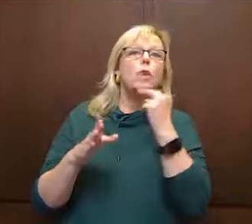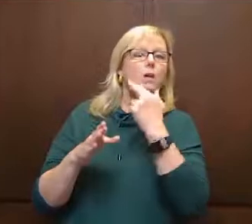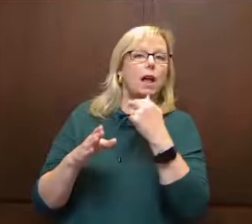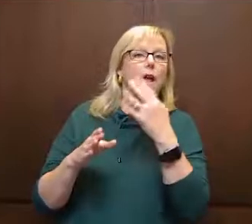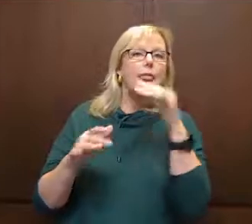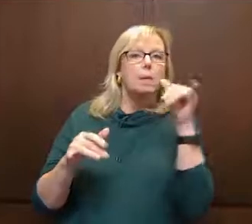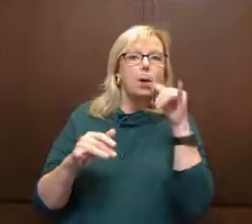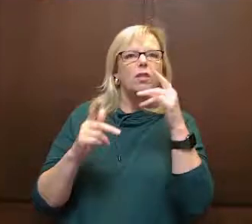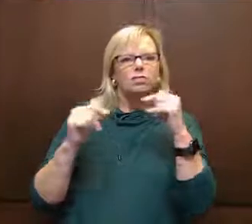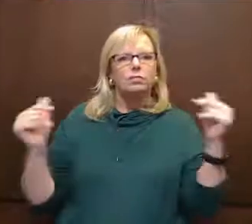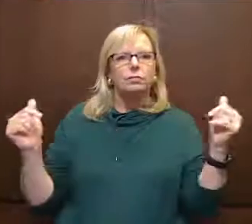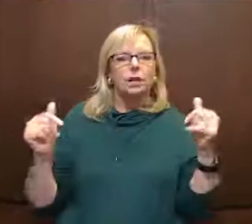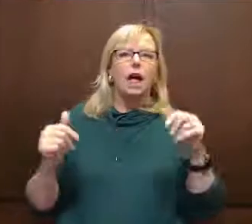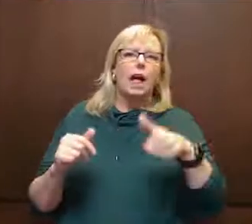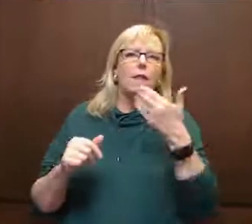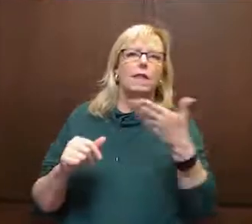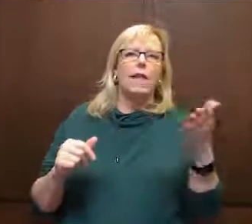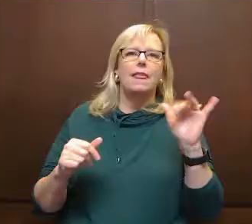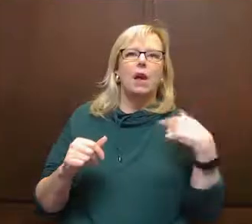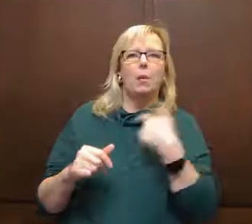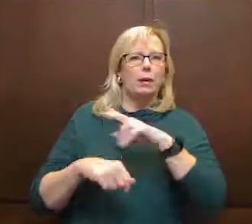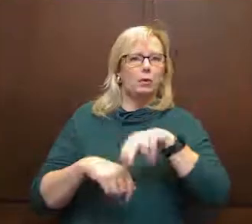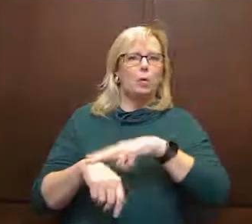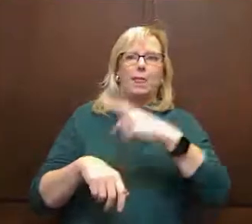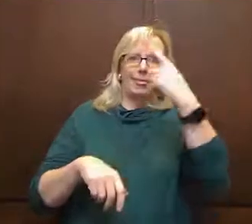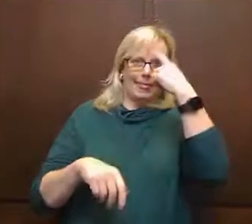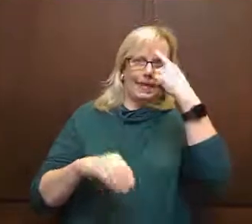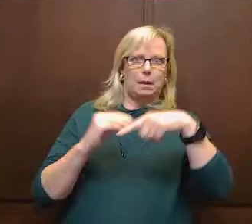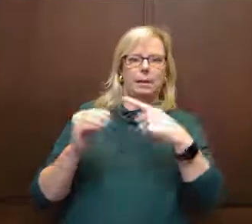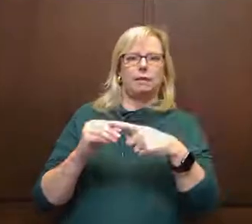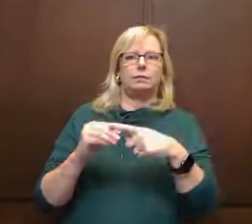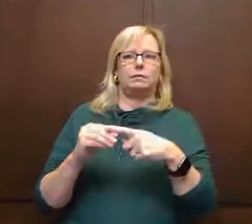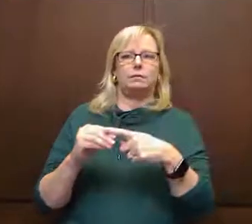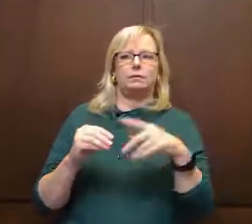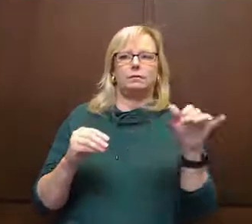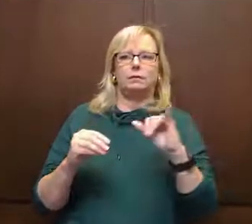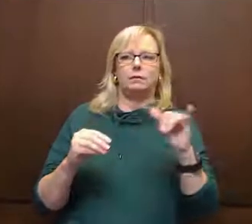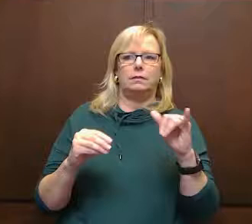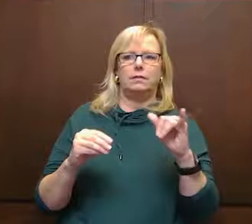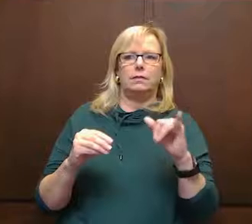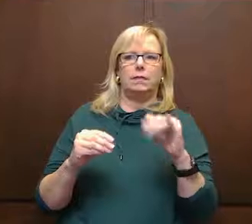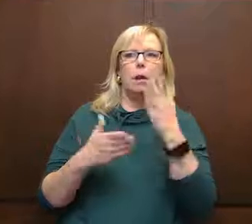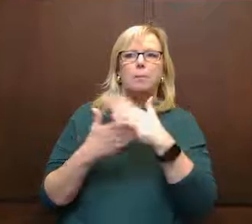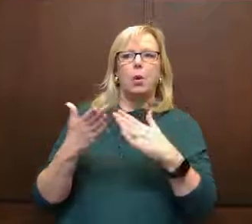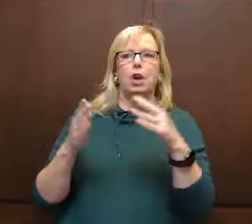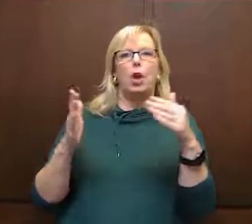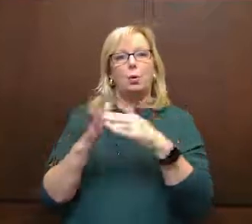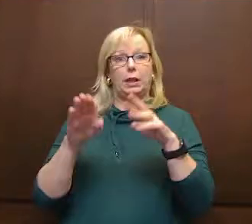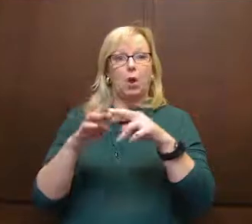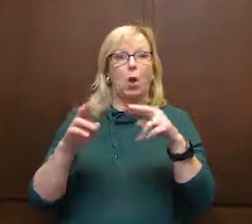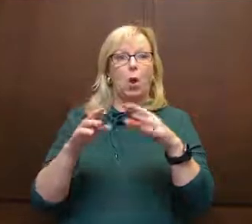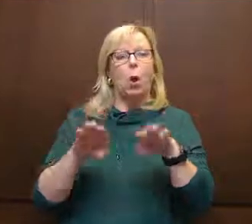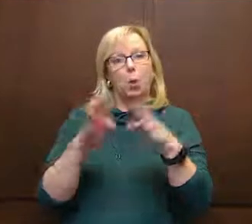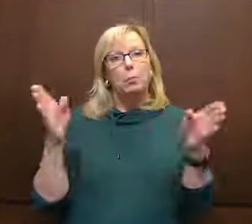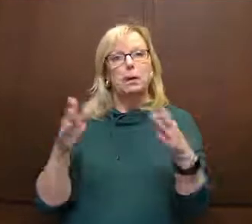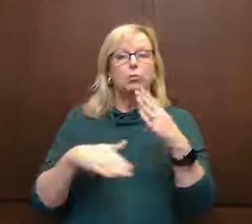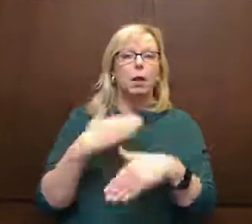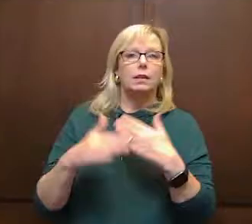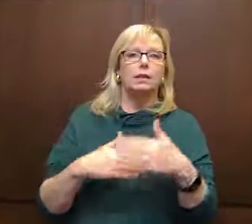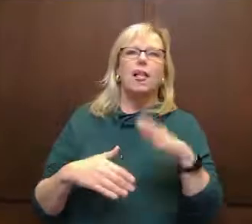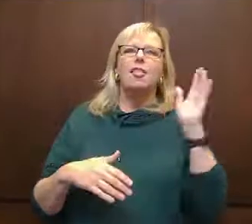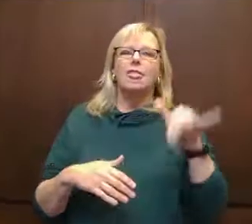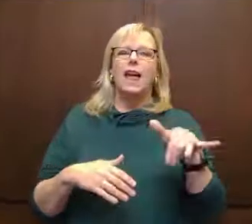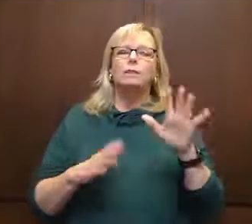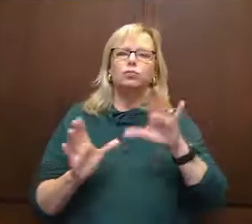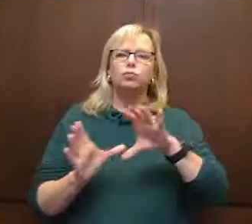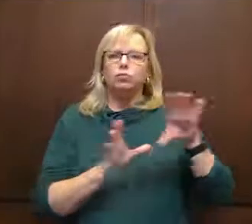and the bars and the other things that we normally think about as part of a reopening process. So that